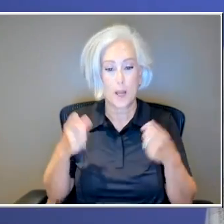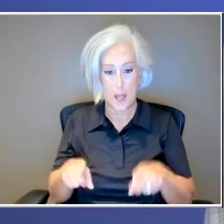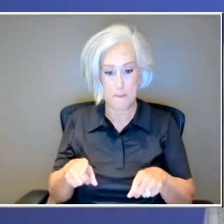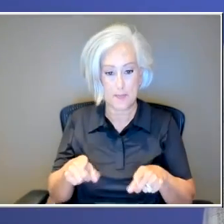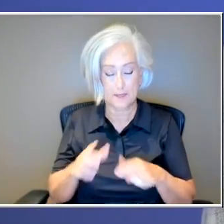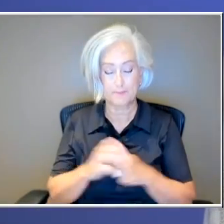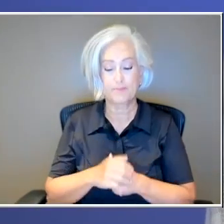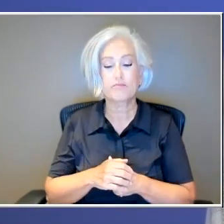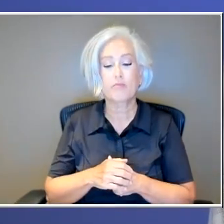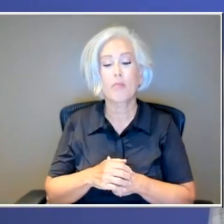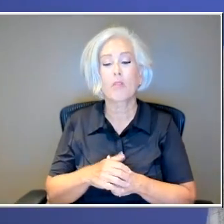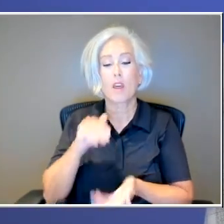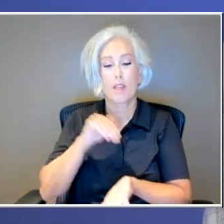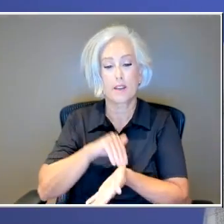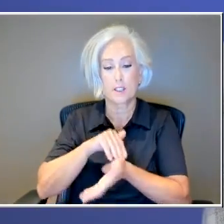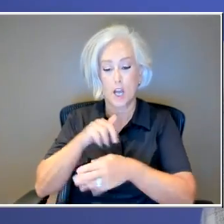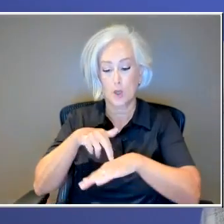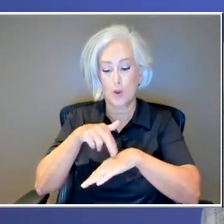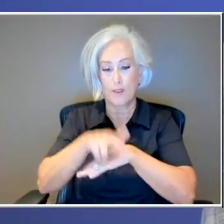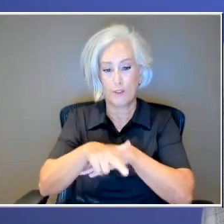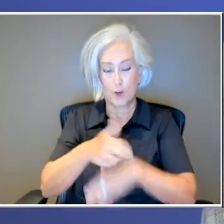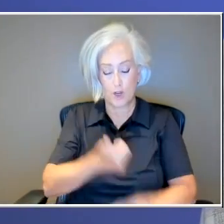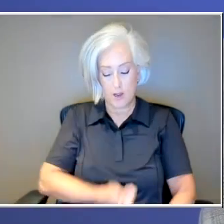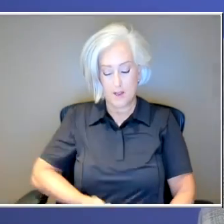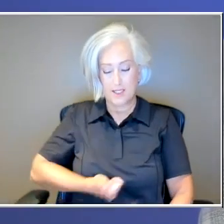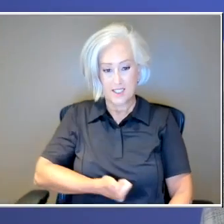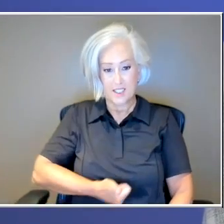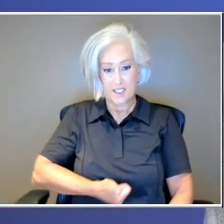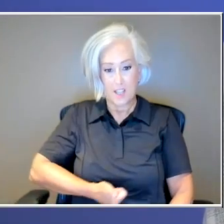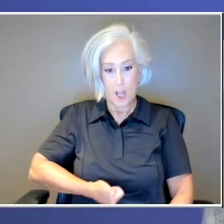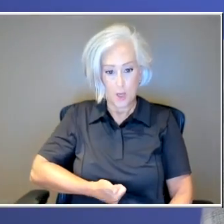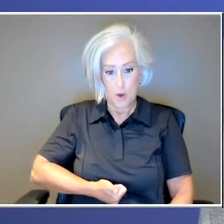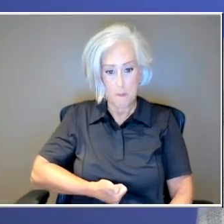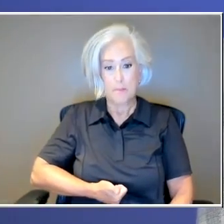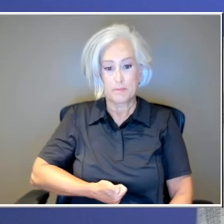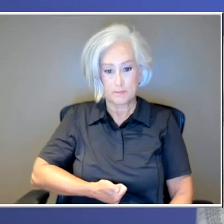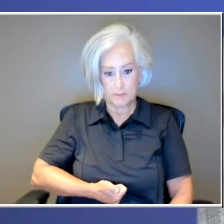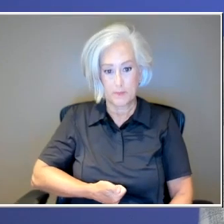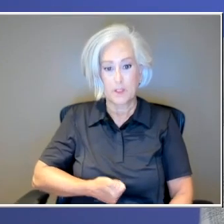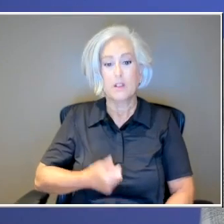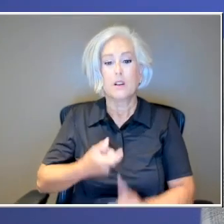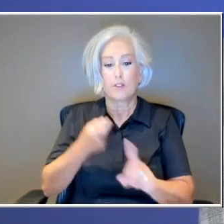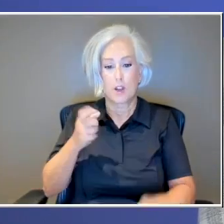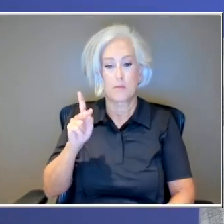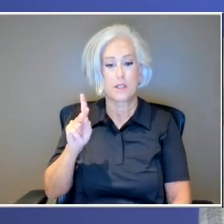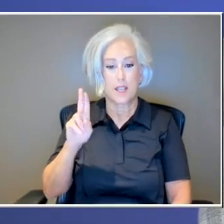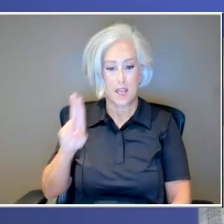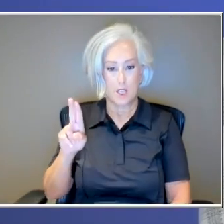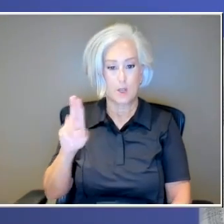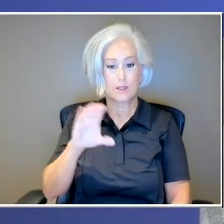to have a sonogram at the Kansas University Cancer Center.